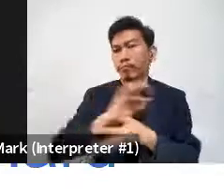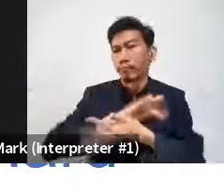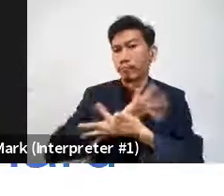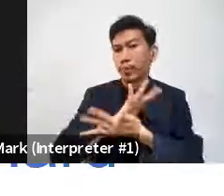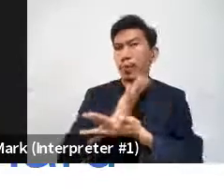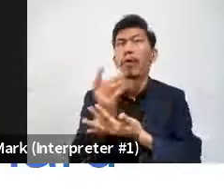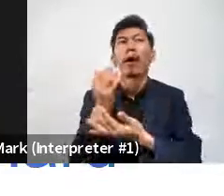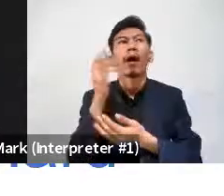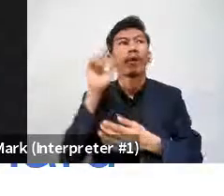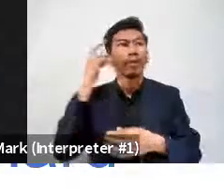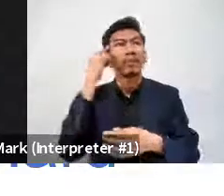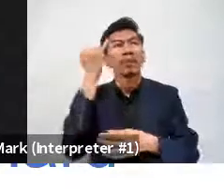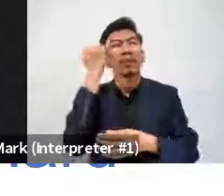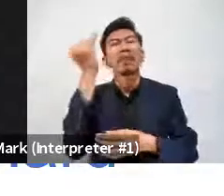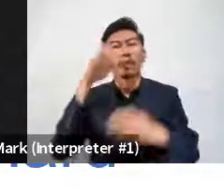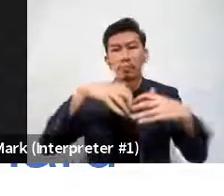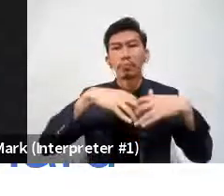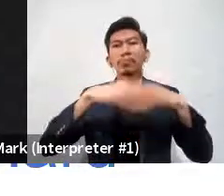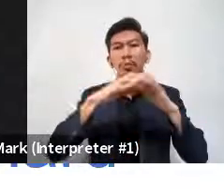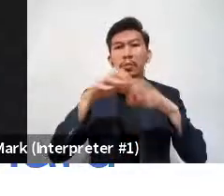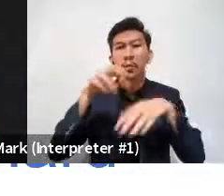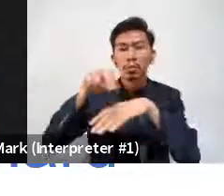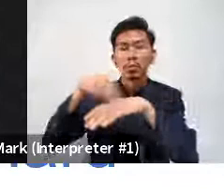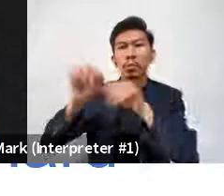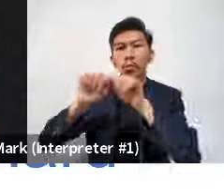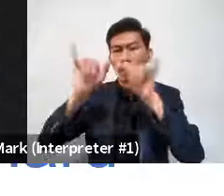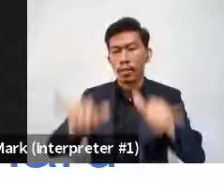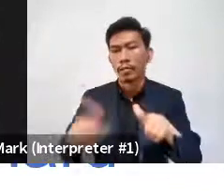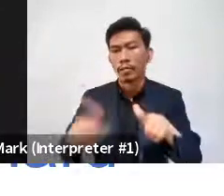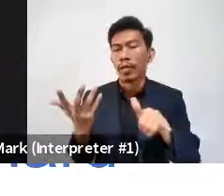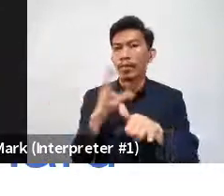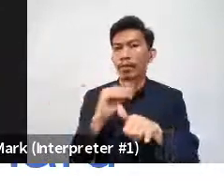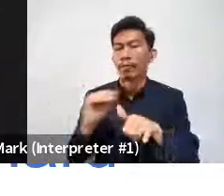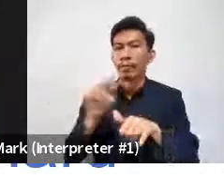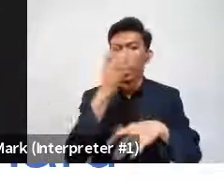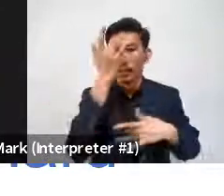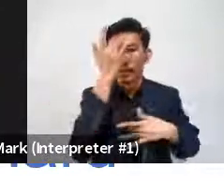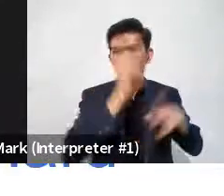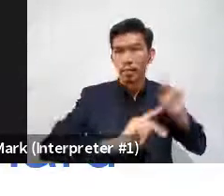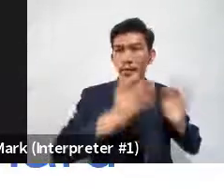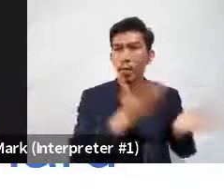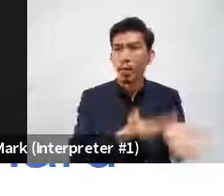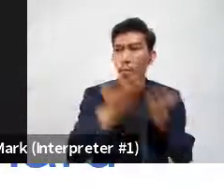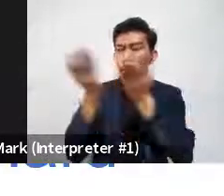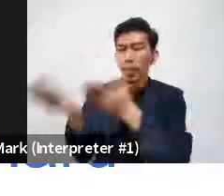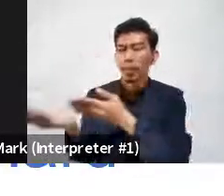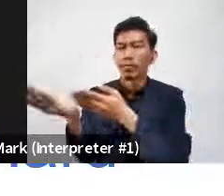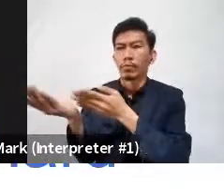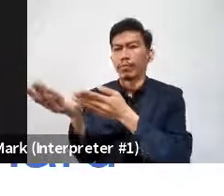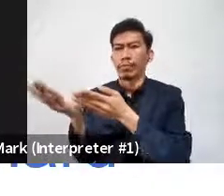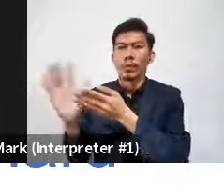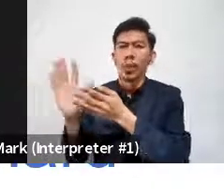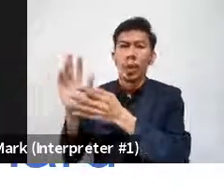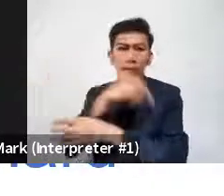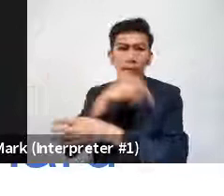systems and treatment facilities, and bring this patient from hospital to these treatment facilities. And that is